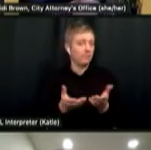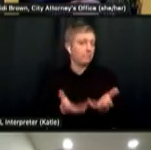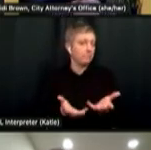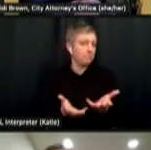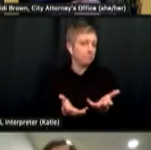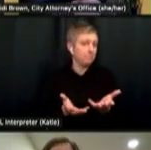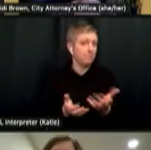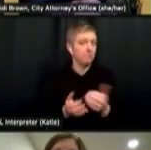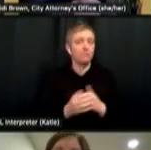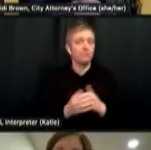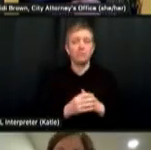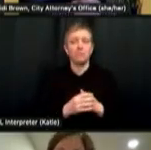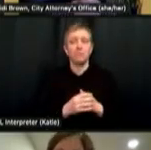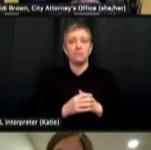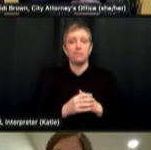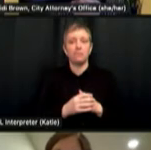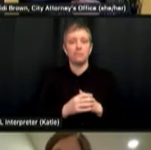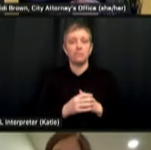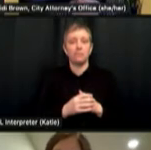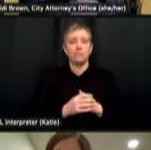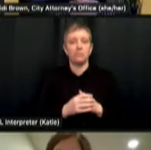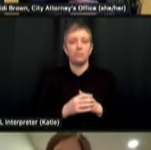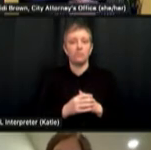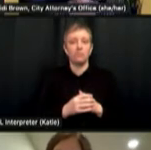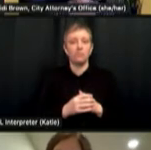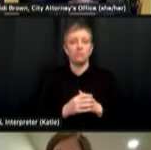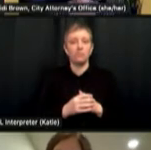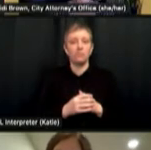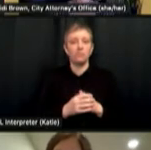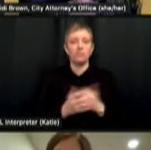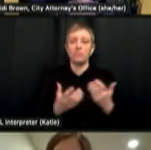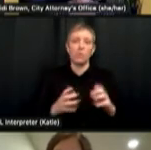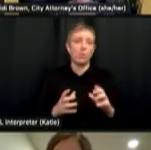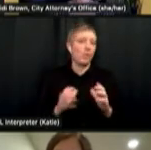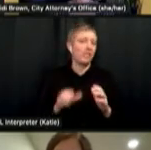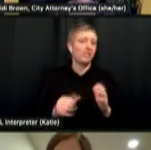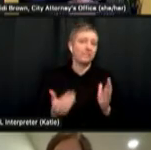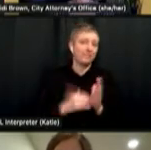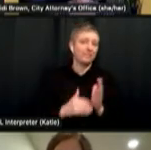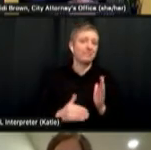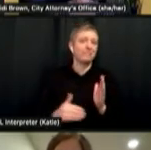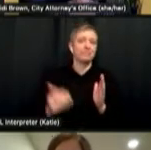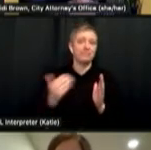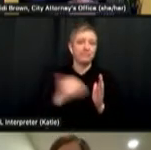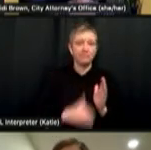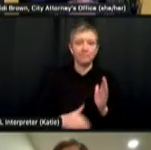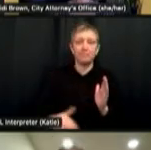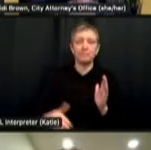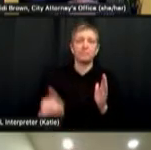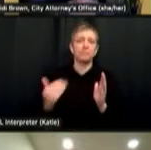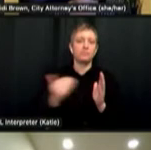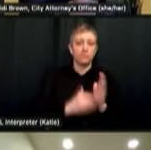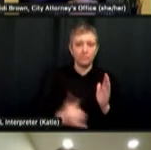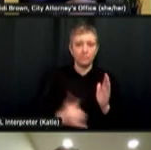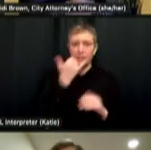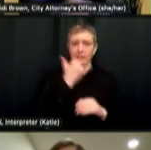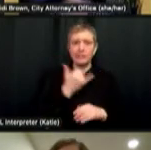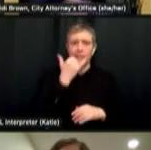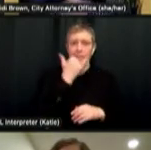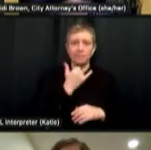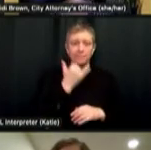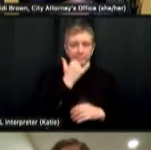have to keep over and over again making the same mistakes over again. But we